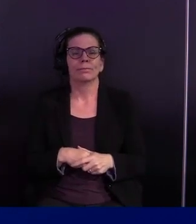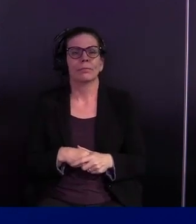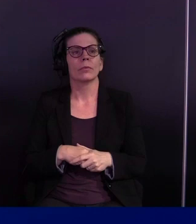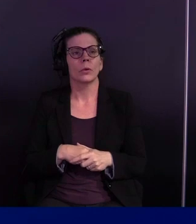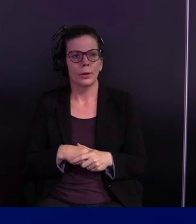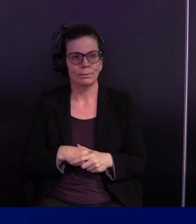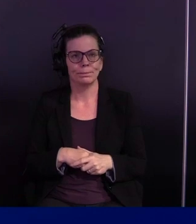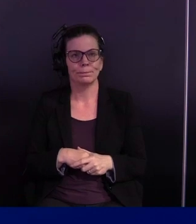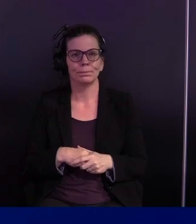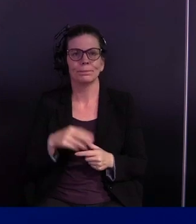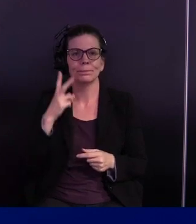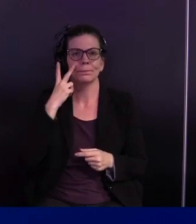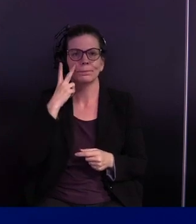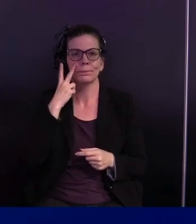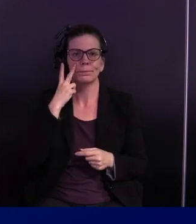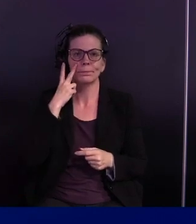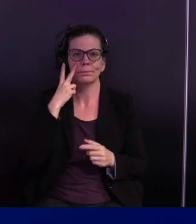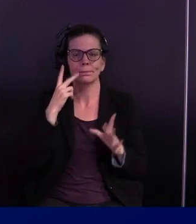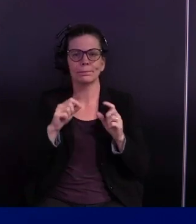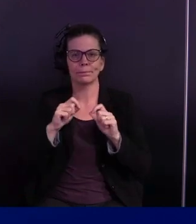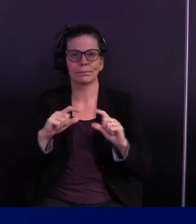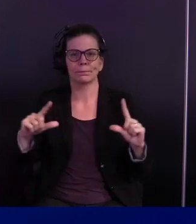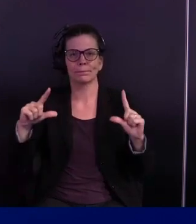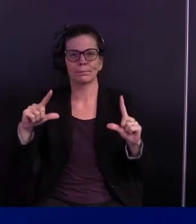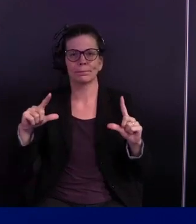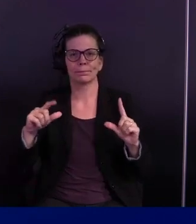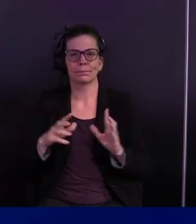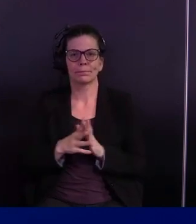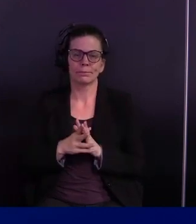So let's see.